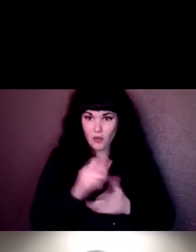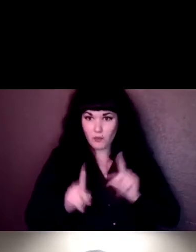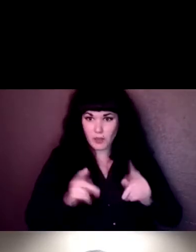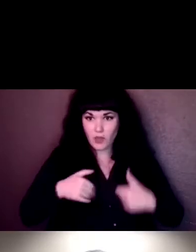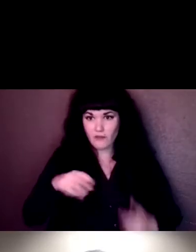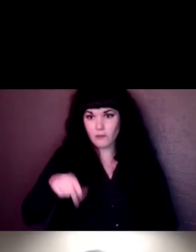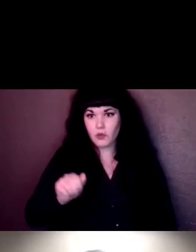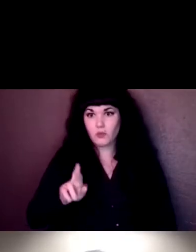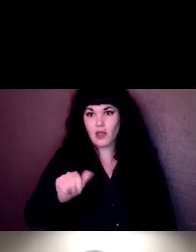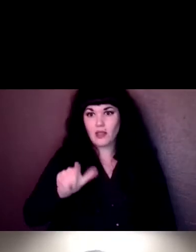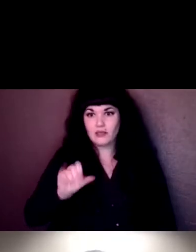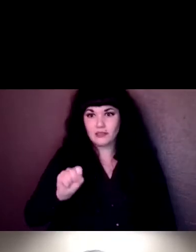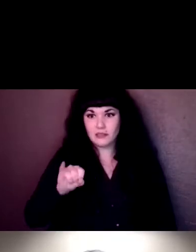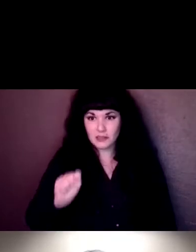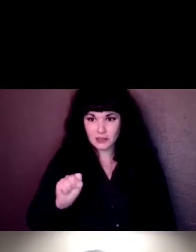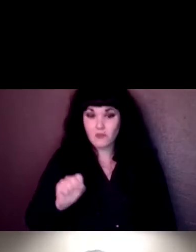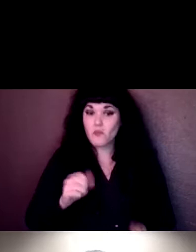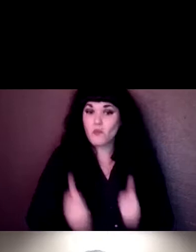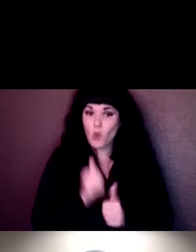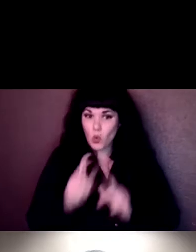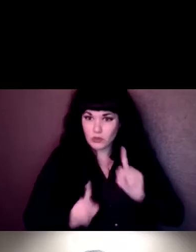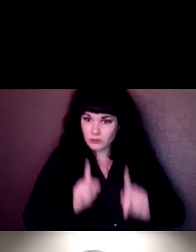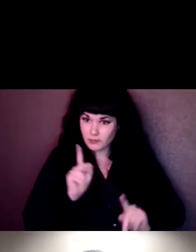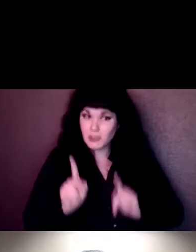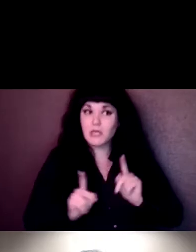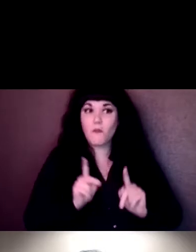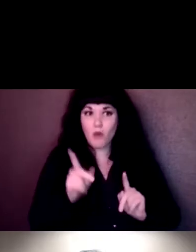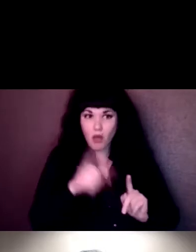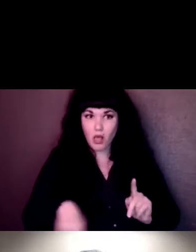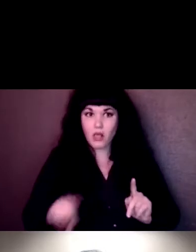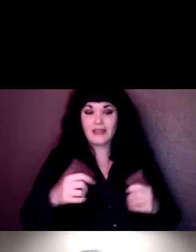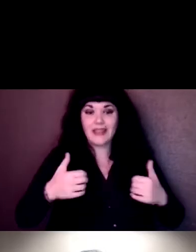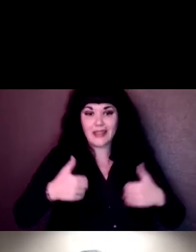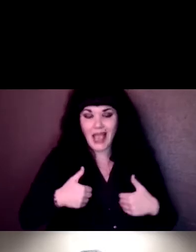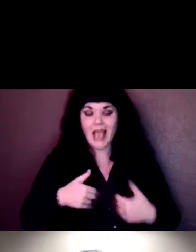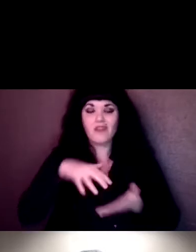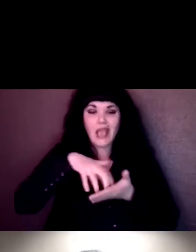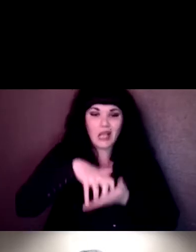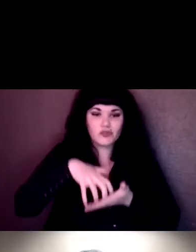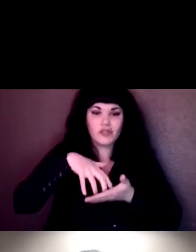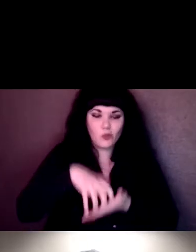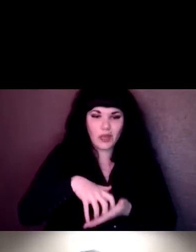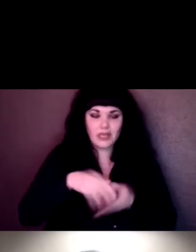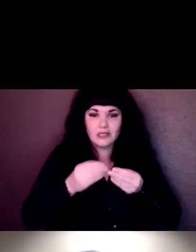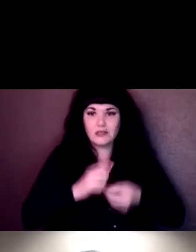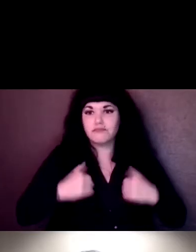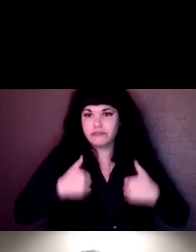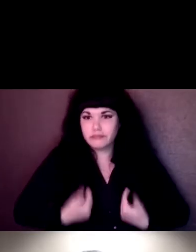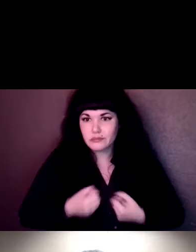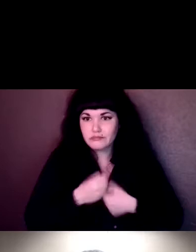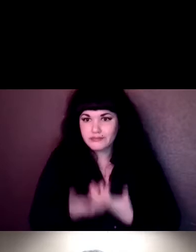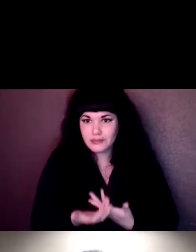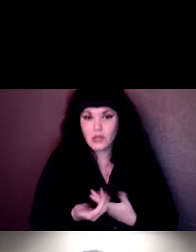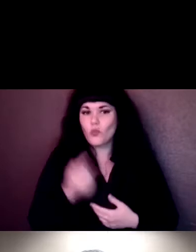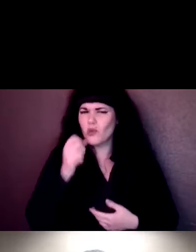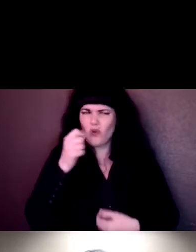of our people are afflicted with atrophy and weakness. We don't think of